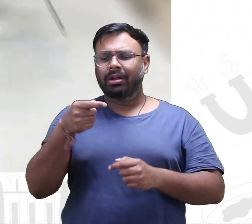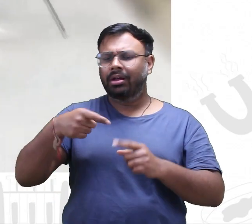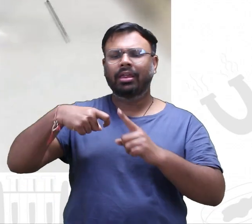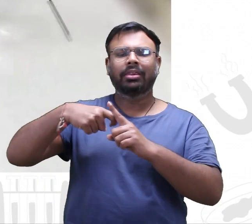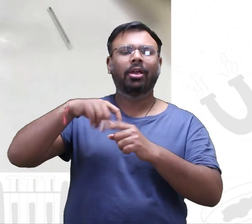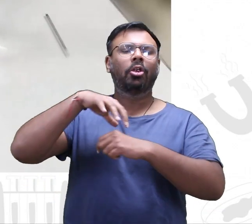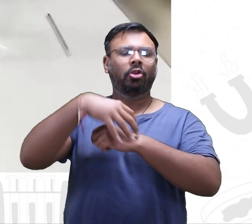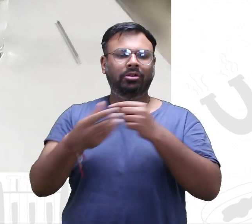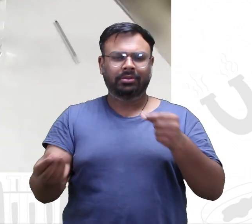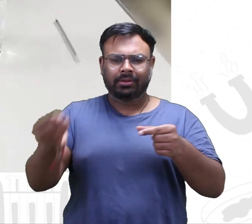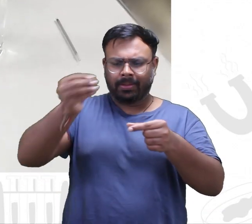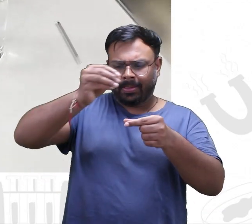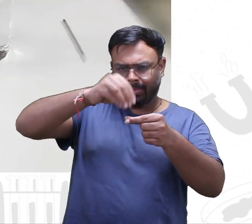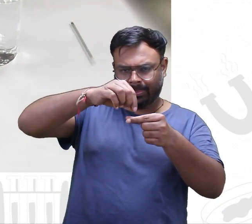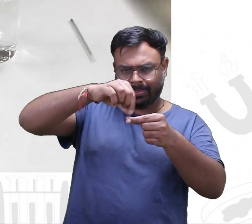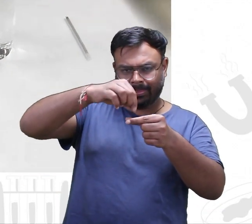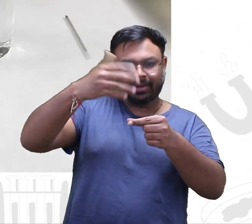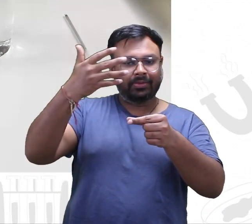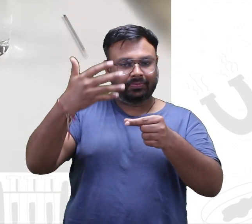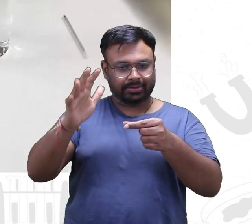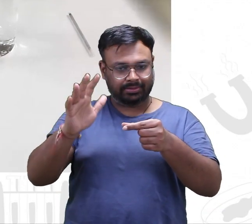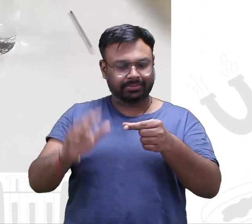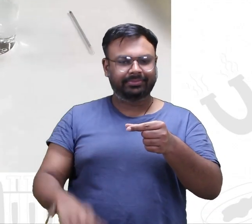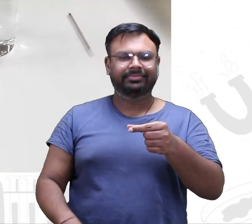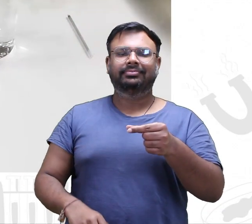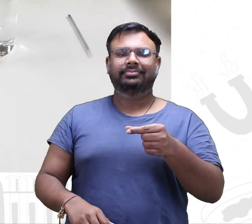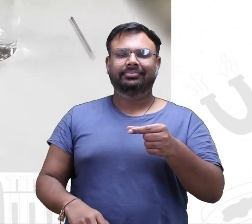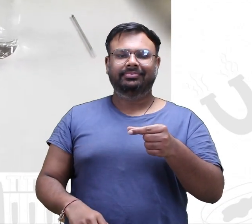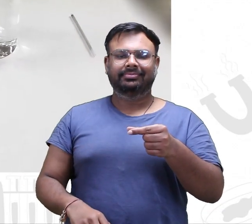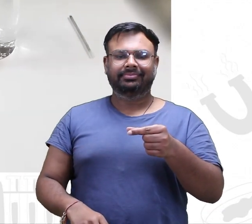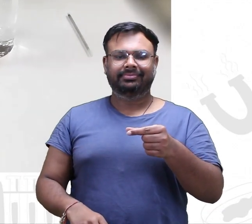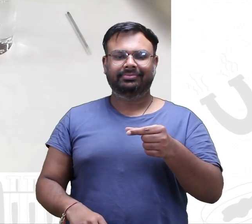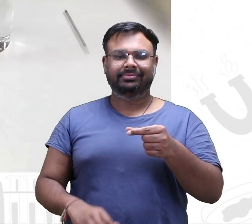Then we add a pinch of potassium permanganate to it